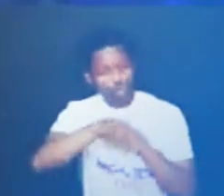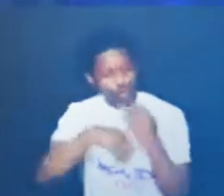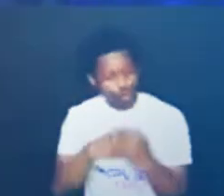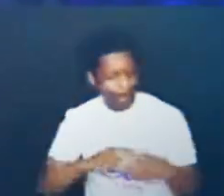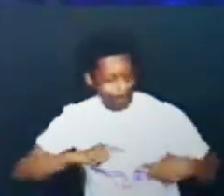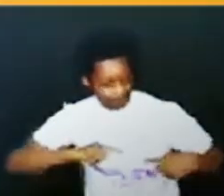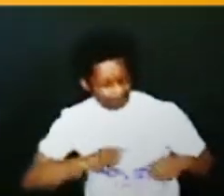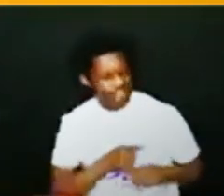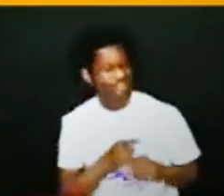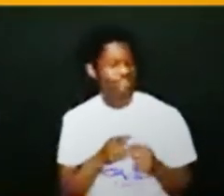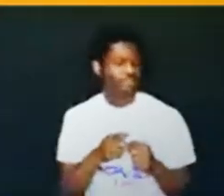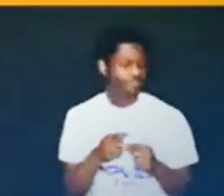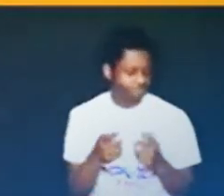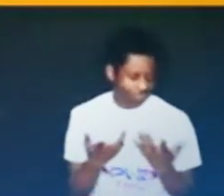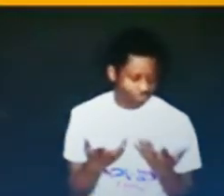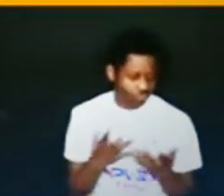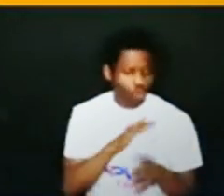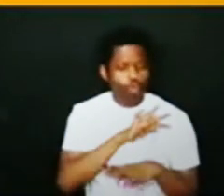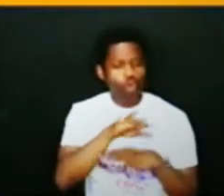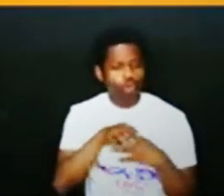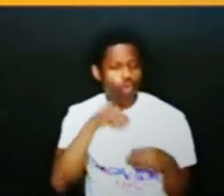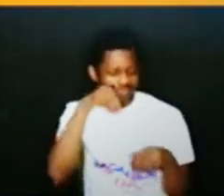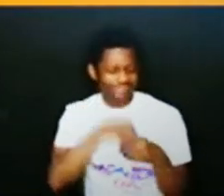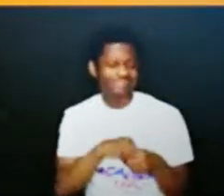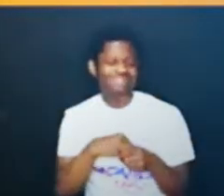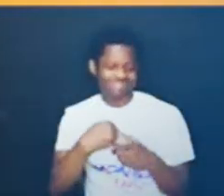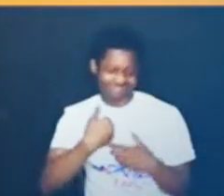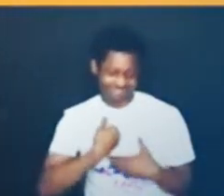and unforgiveness is self.